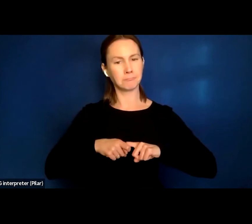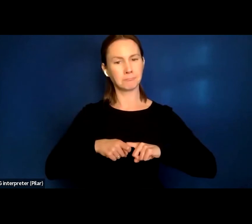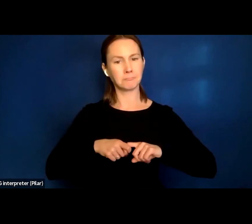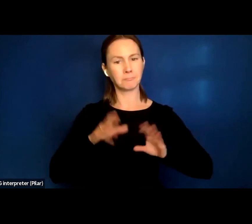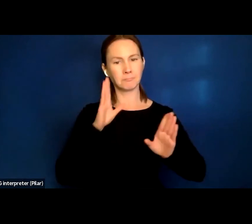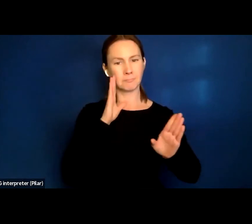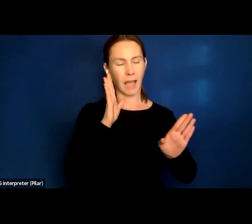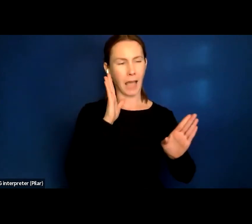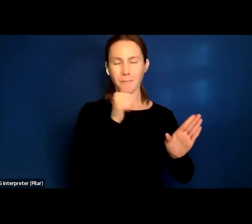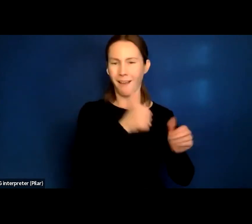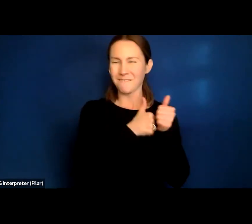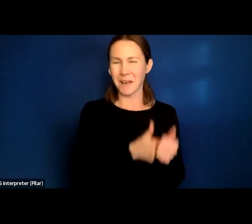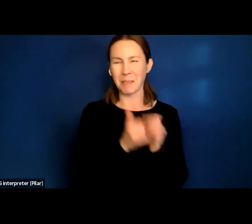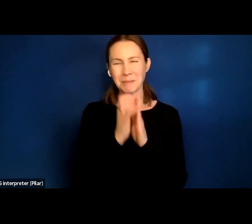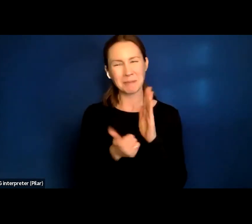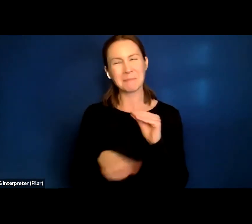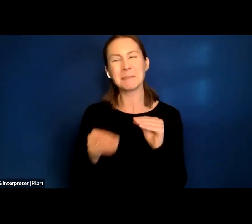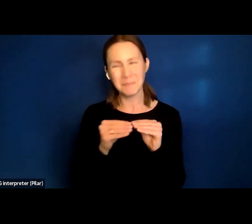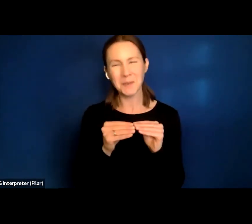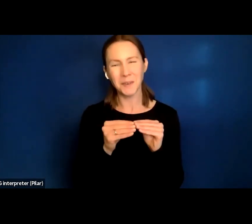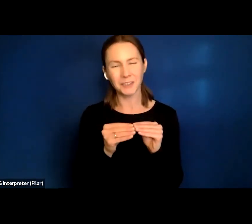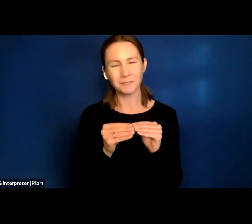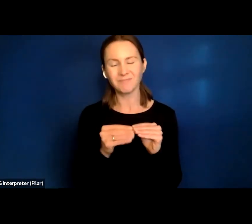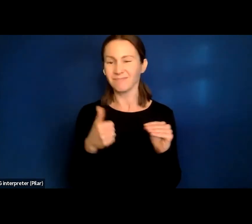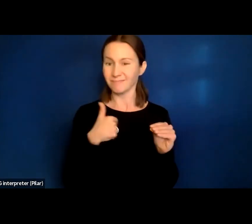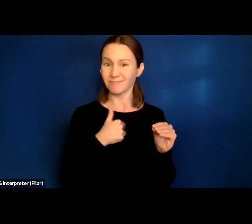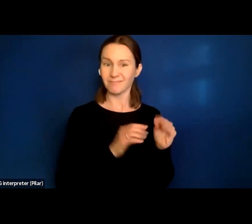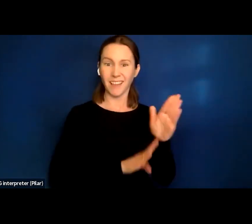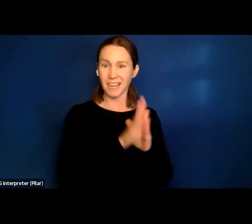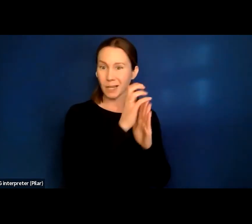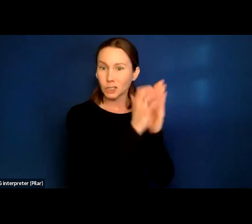the script. So I wrote this weeks ago.